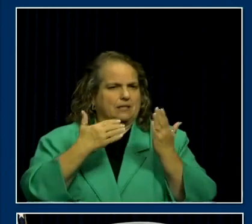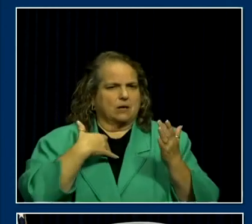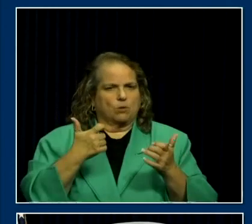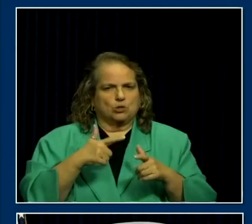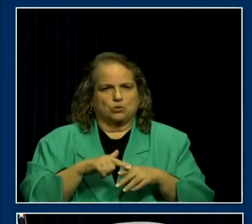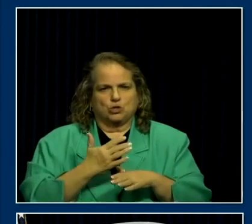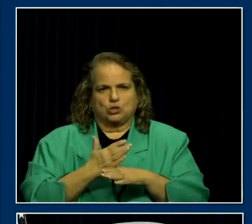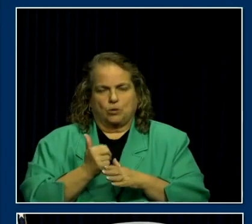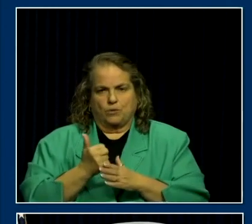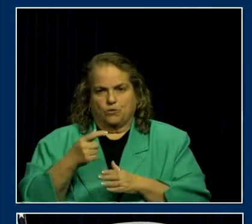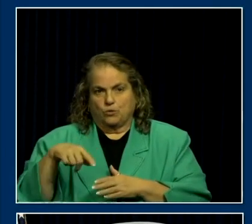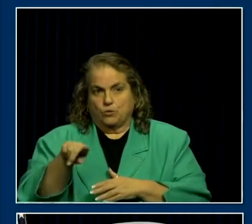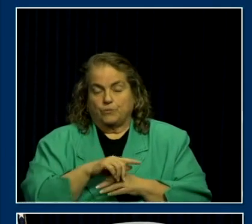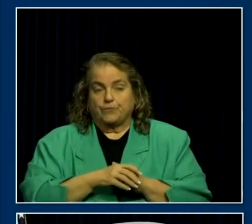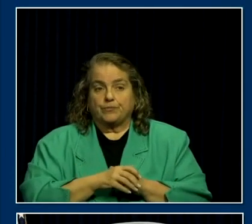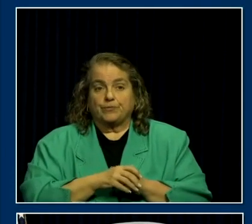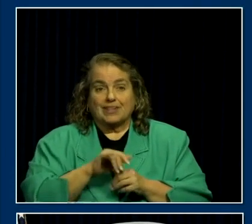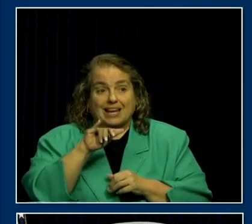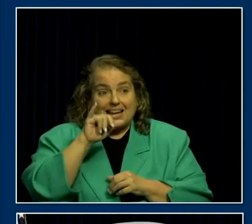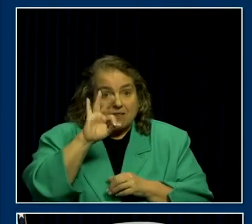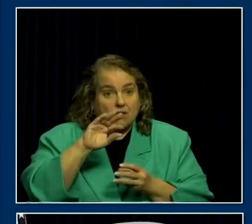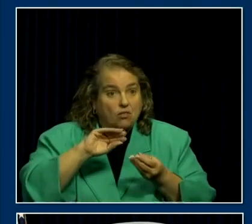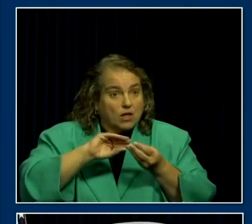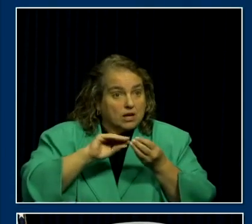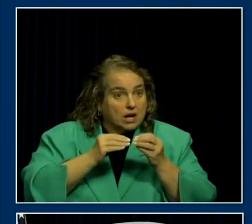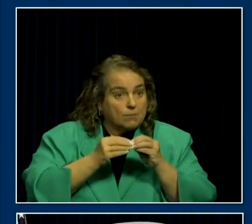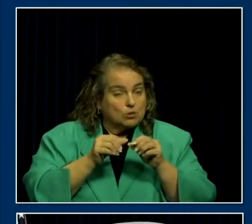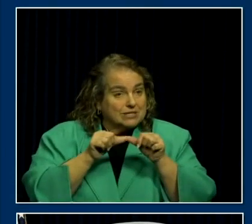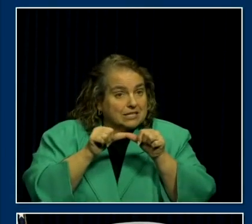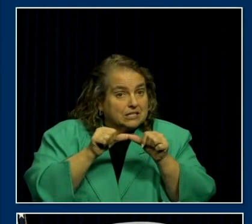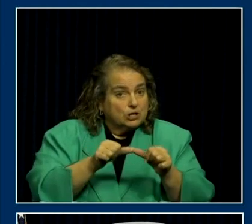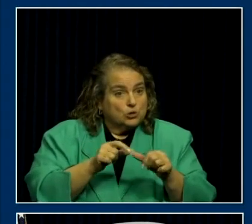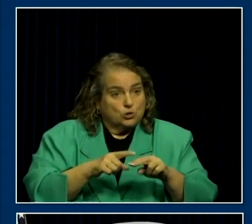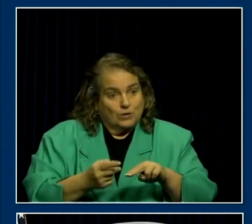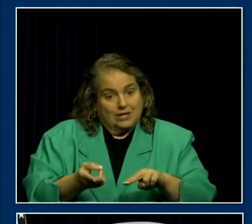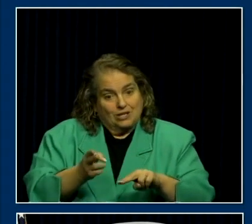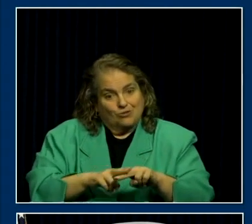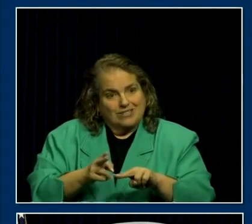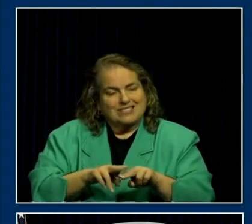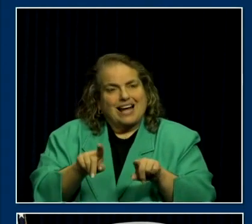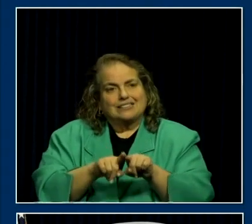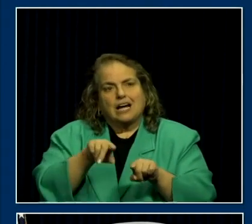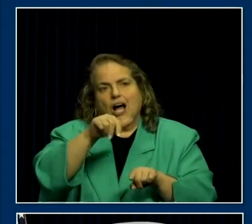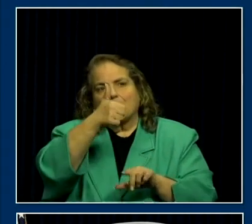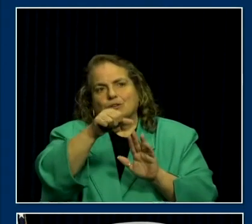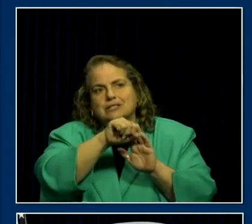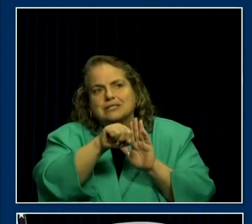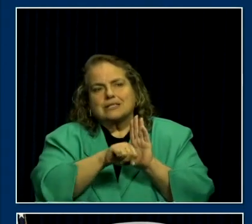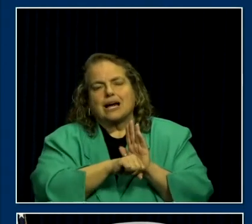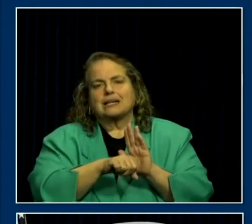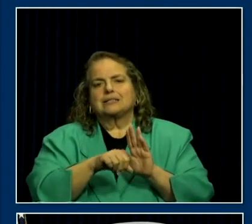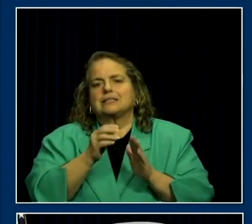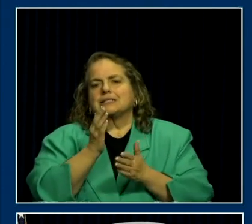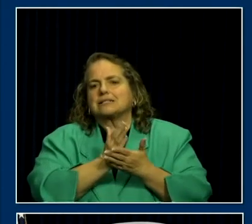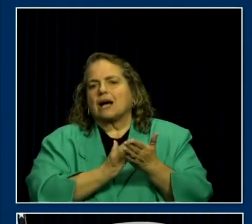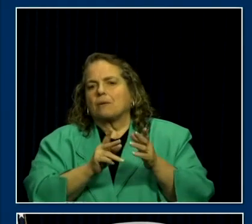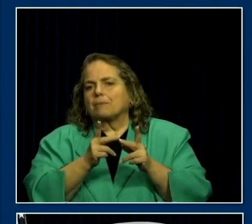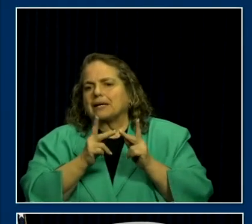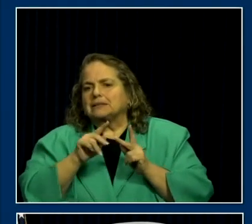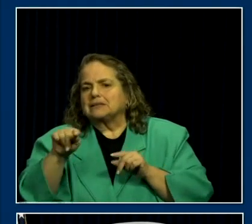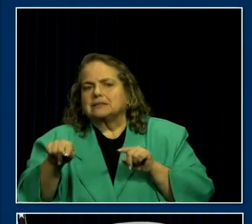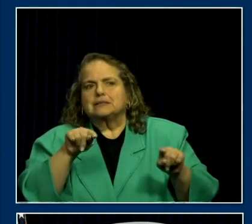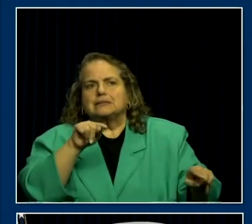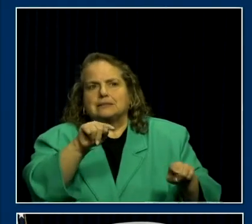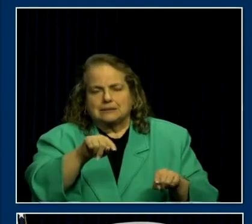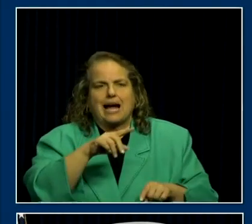you. If the numbers continue to increase, as they have in other places, and as we get more patients who need help, you're going to